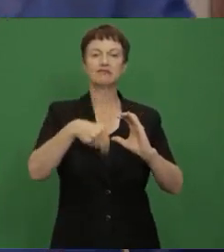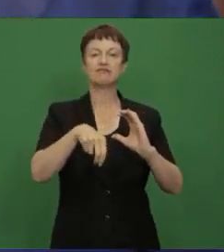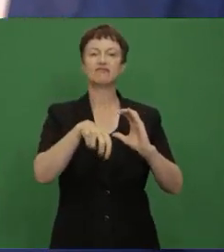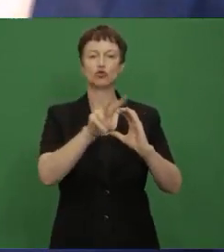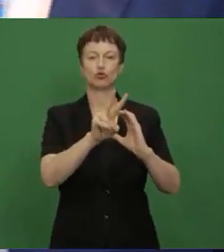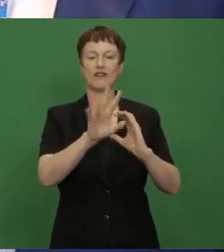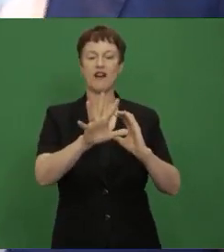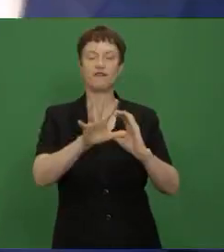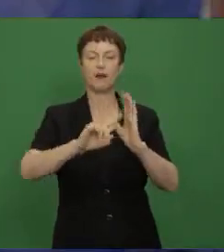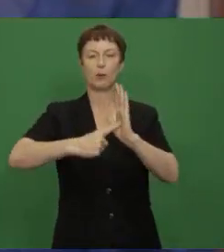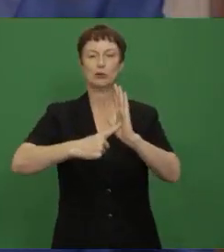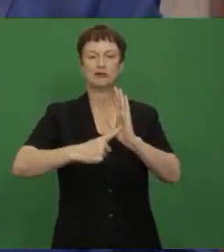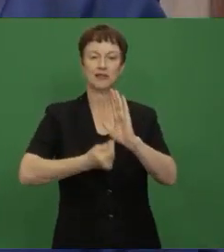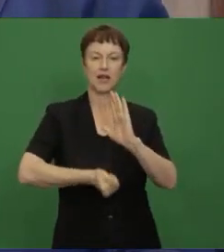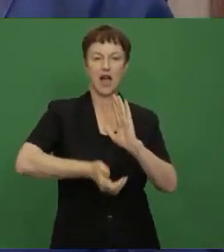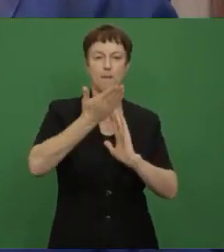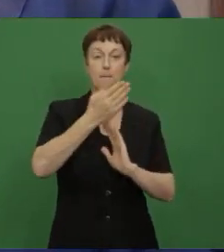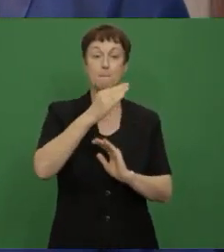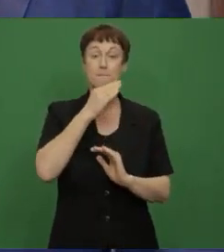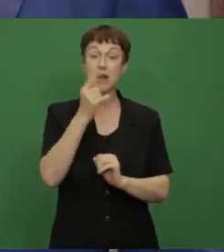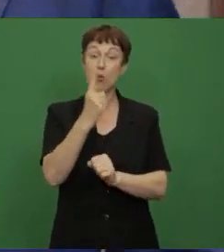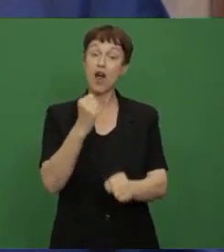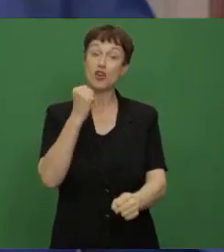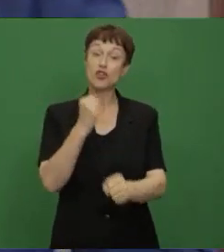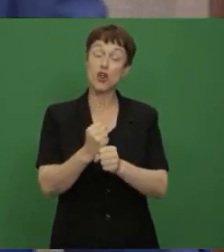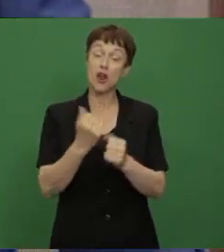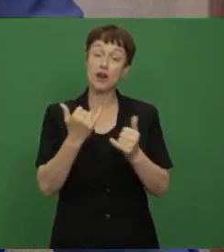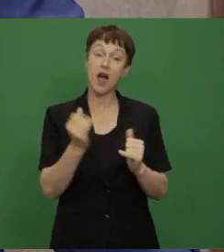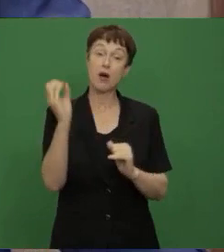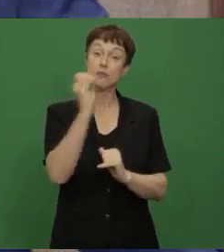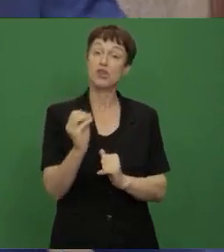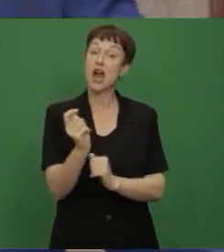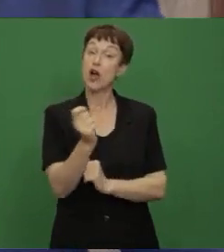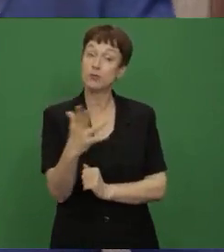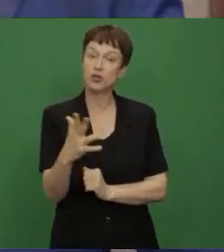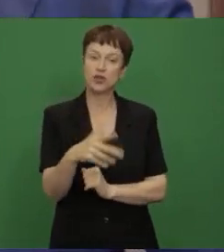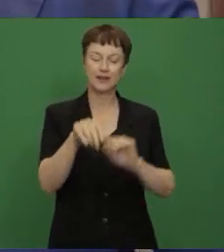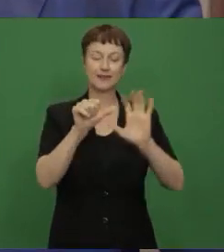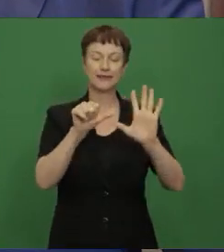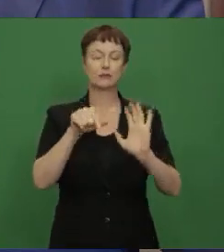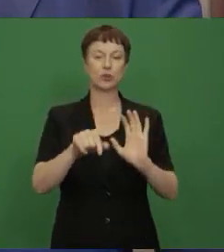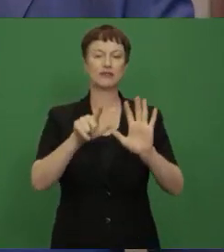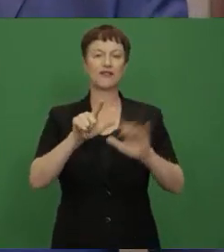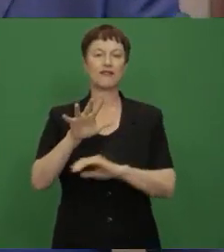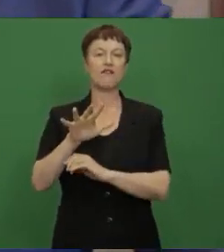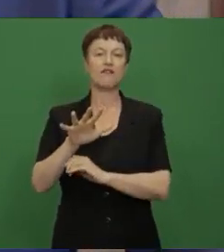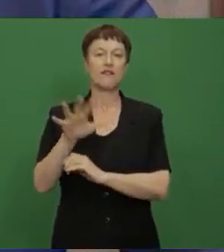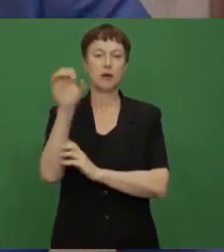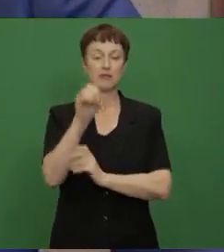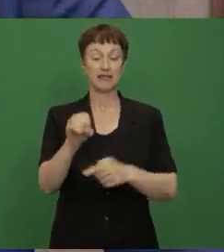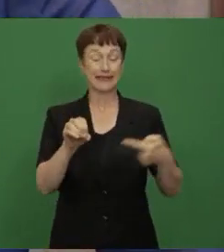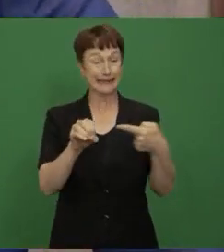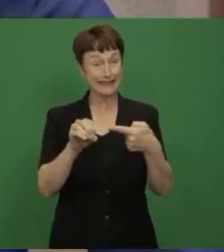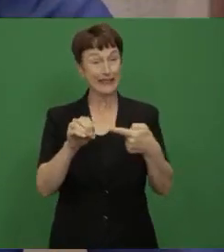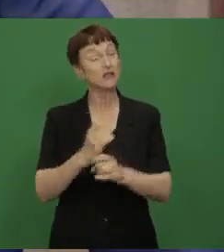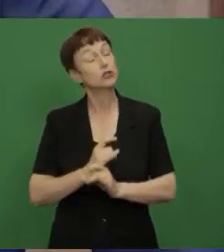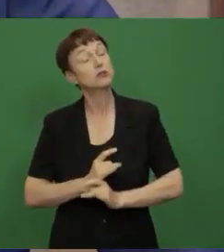to 6.75% per year, effective from the 23rd of November